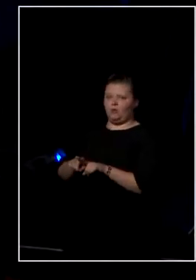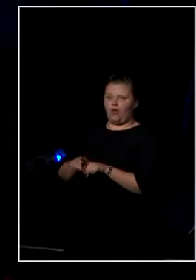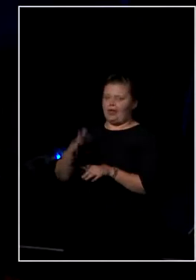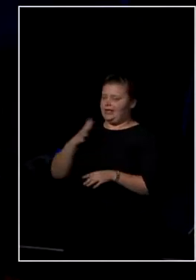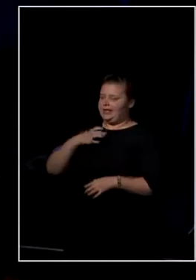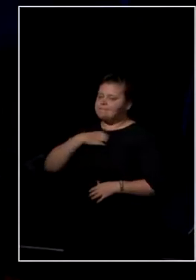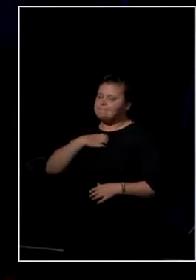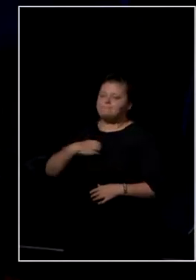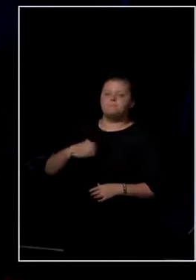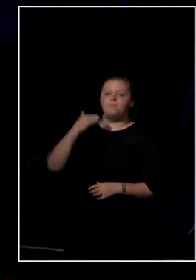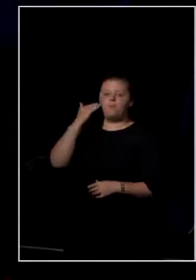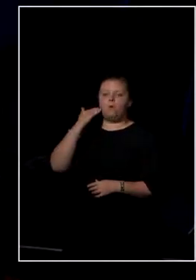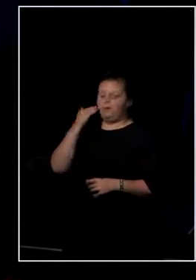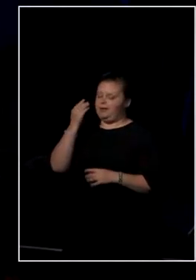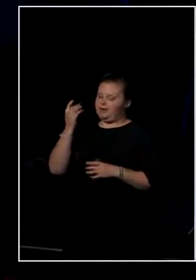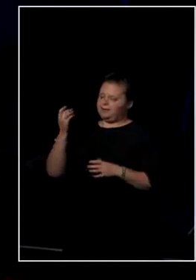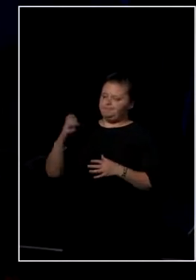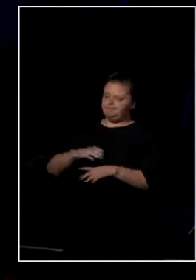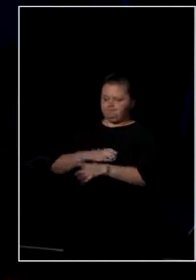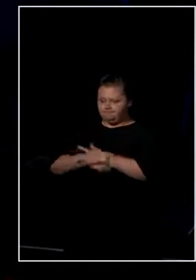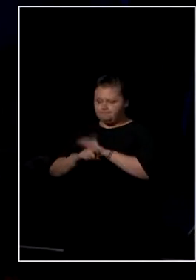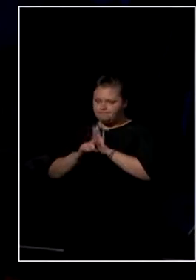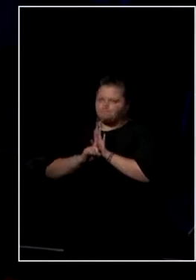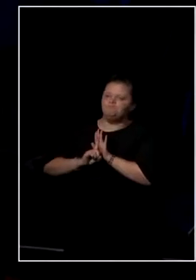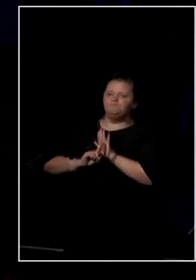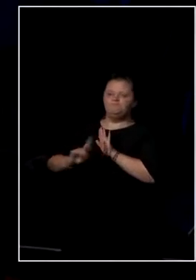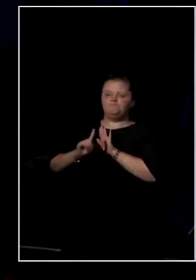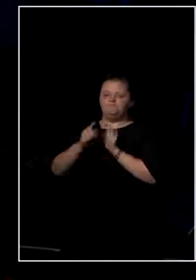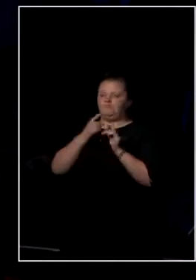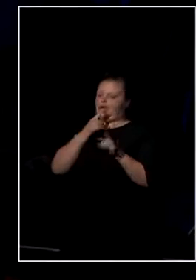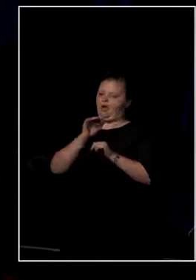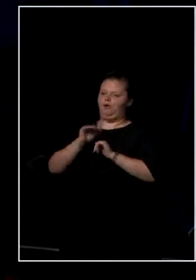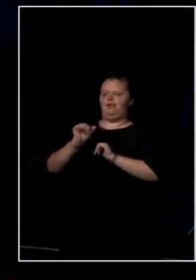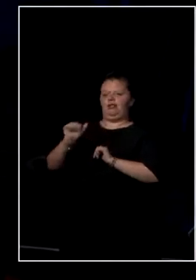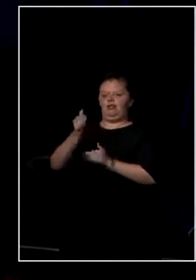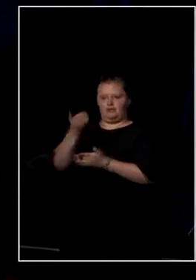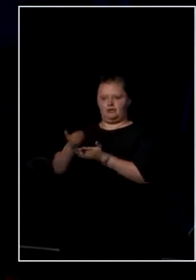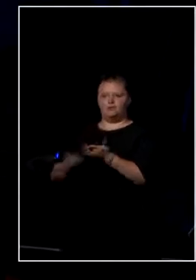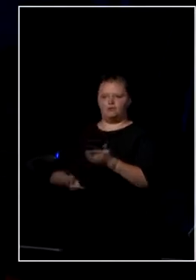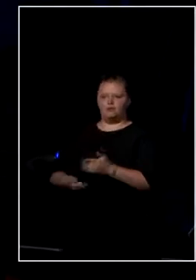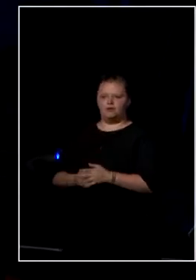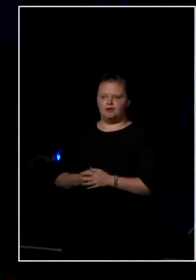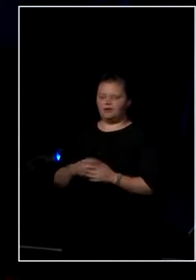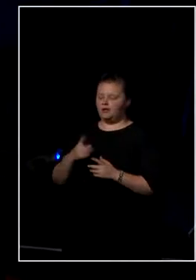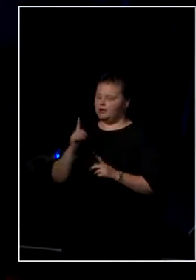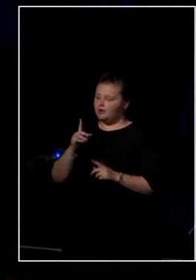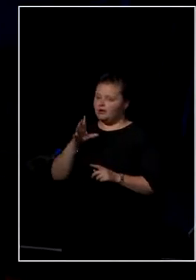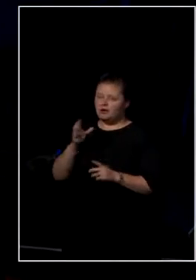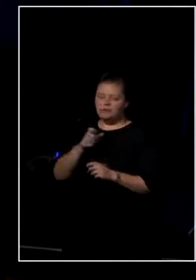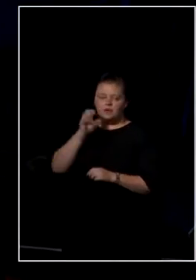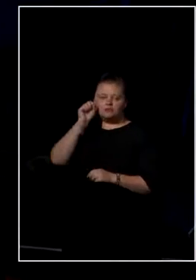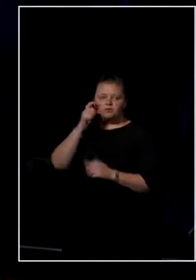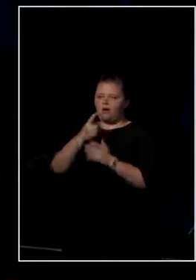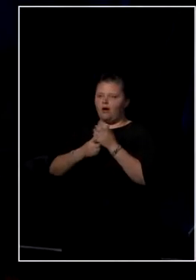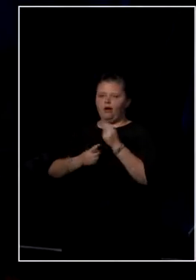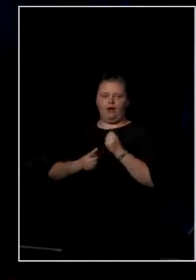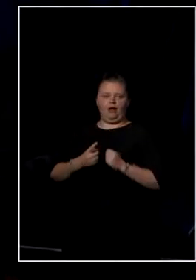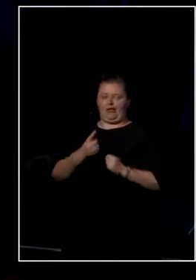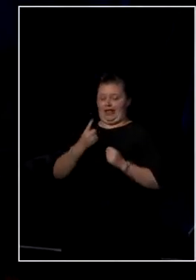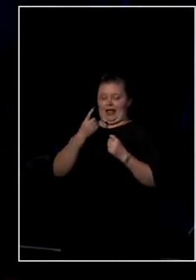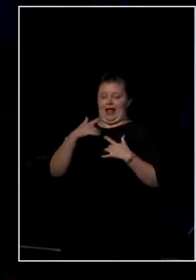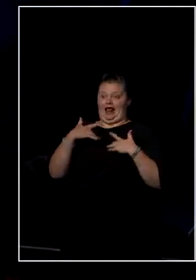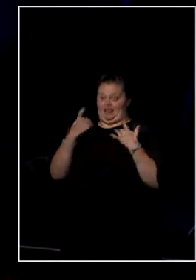more women out there to come forward and tell their stories of domestic violence, because you've got to remember, you only live once on this